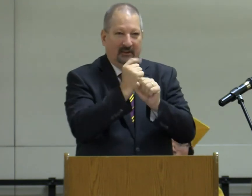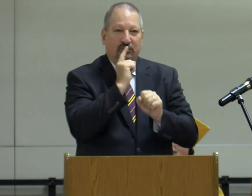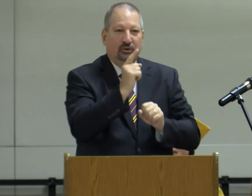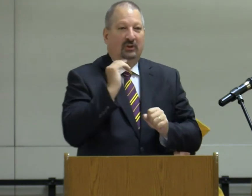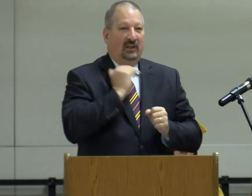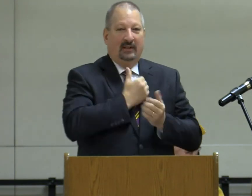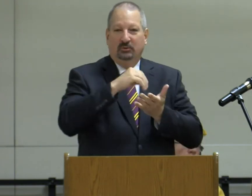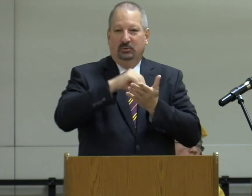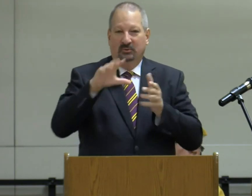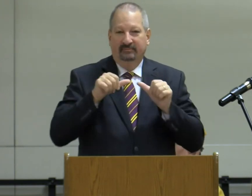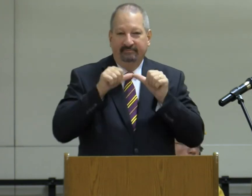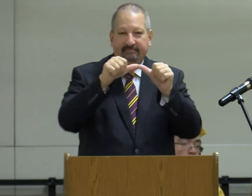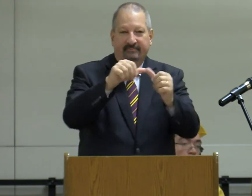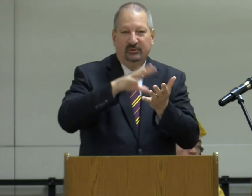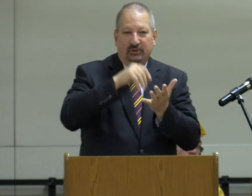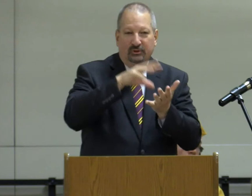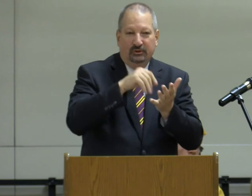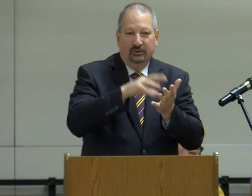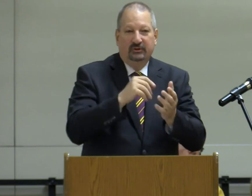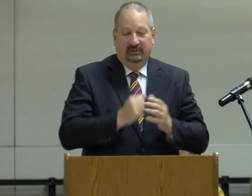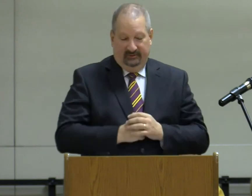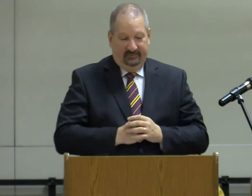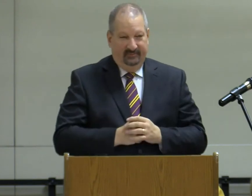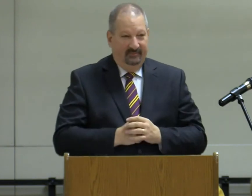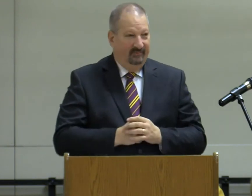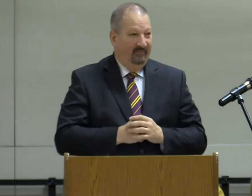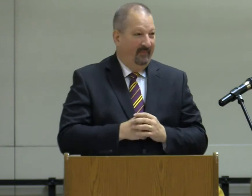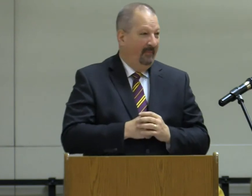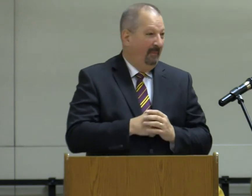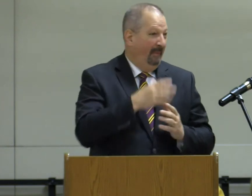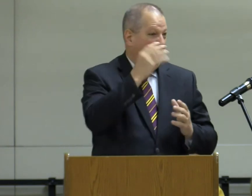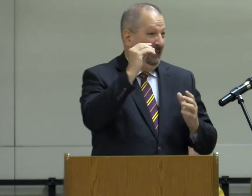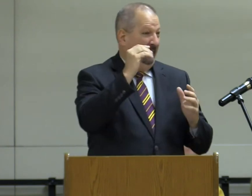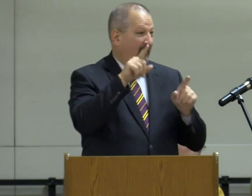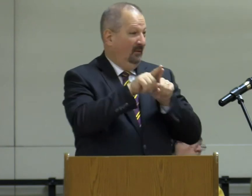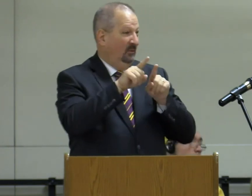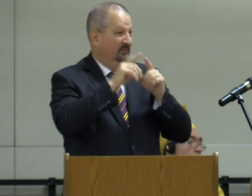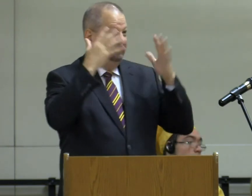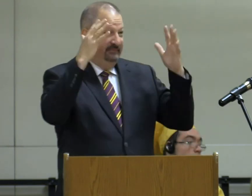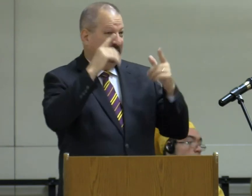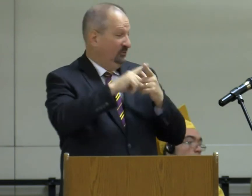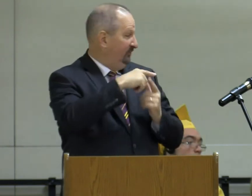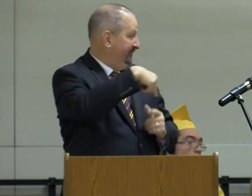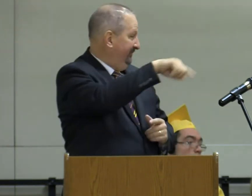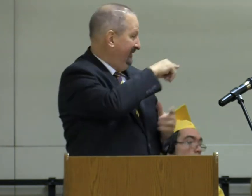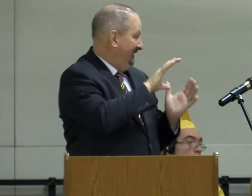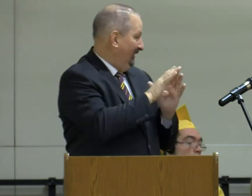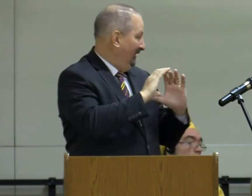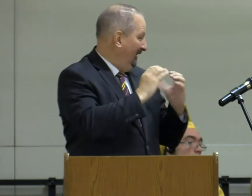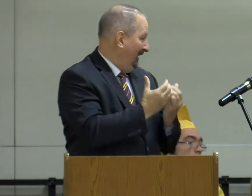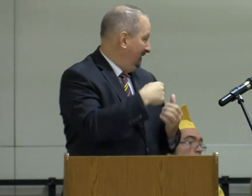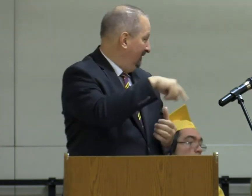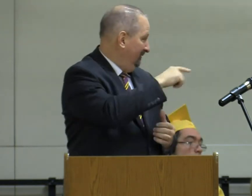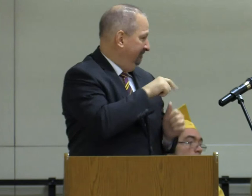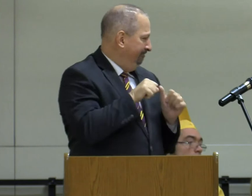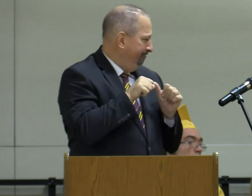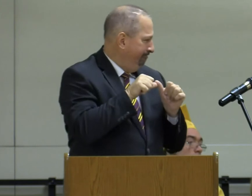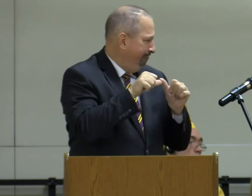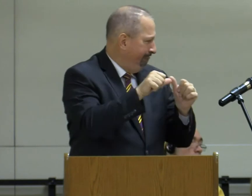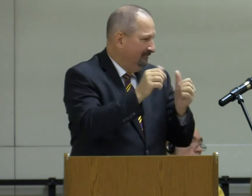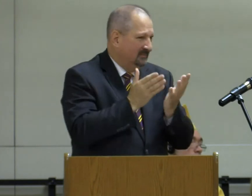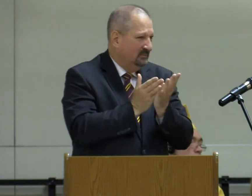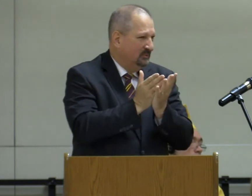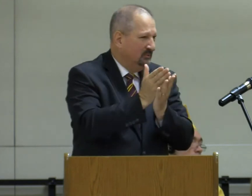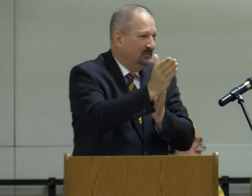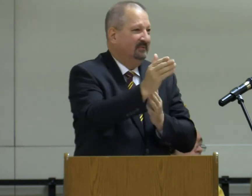the changes that we've experienced this year to really continue supporting our students and their learning. And also a big hats